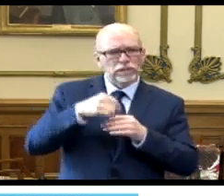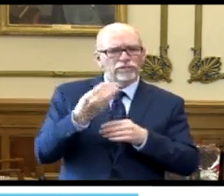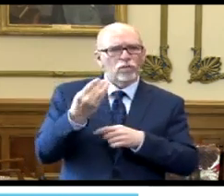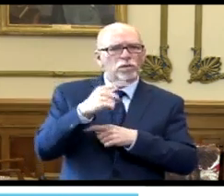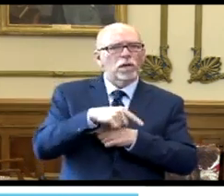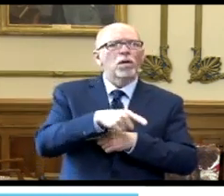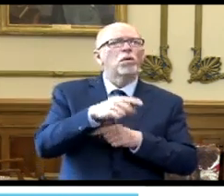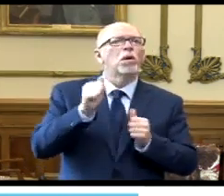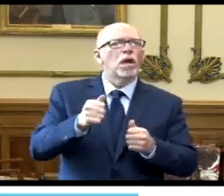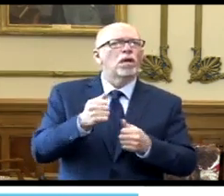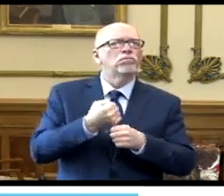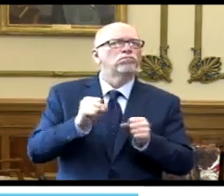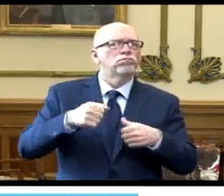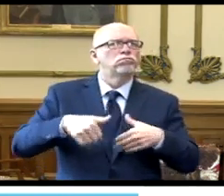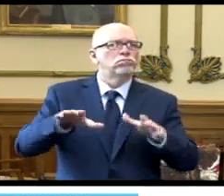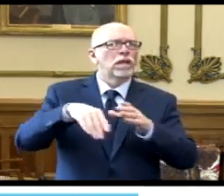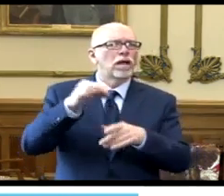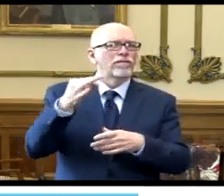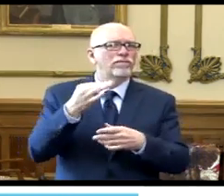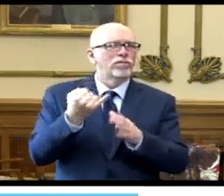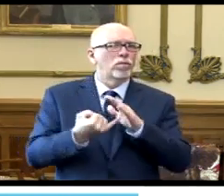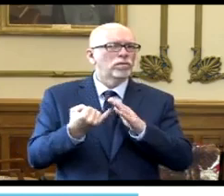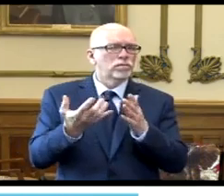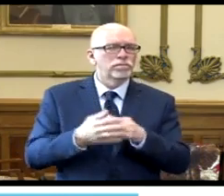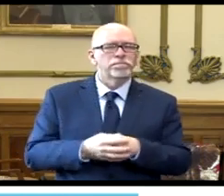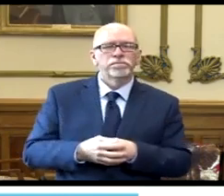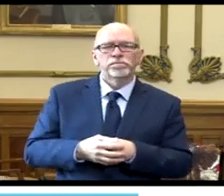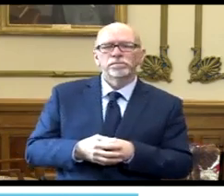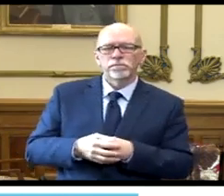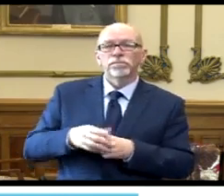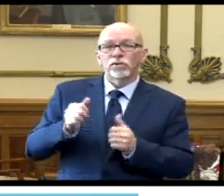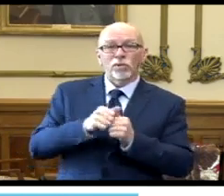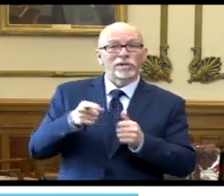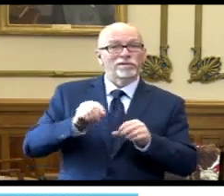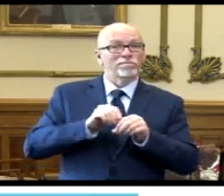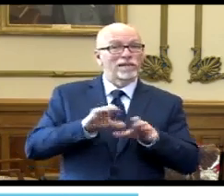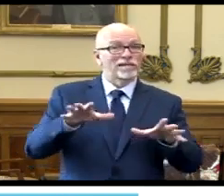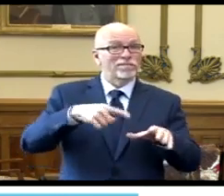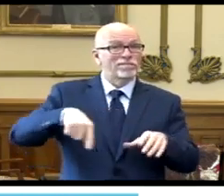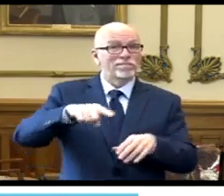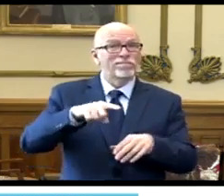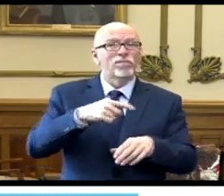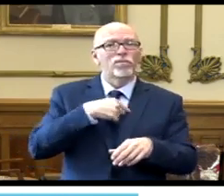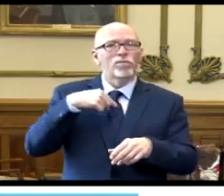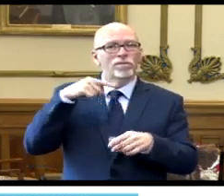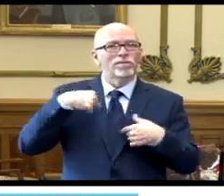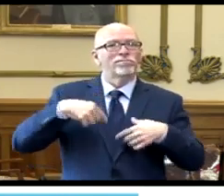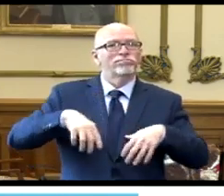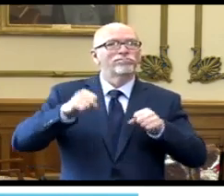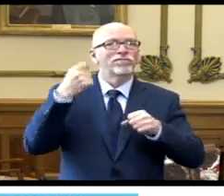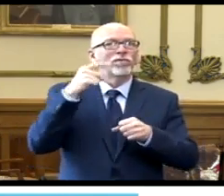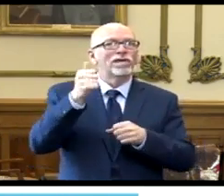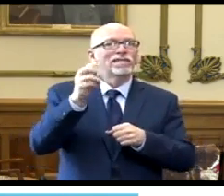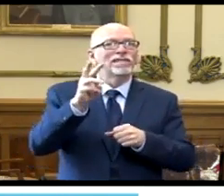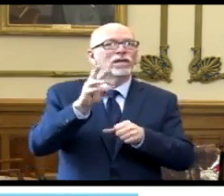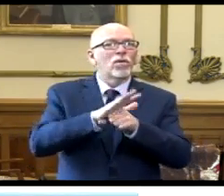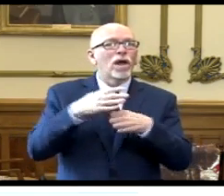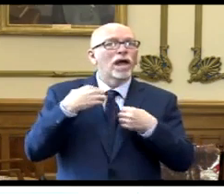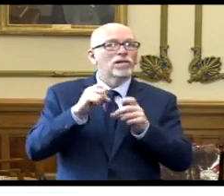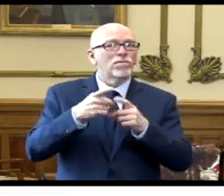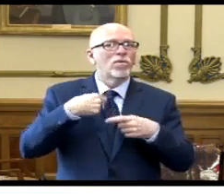of quarantine. With this pandemic, the Indiana State Department of Health has taken over the contact tracing for 16 local health